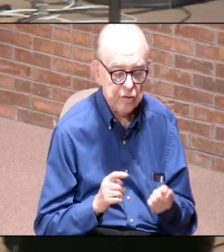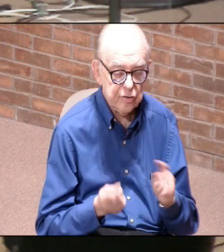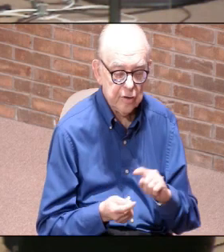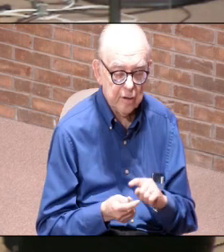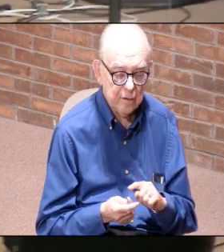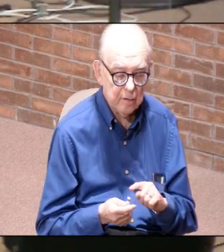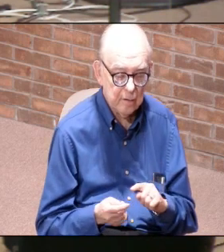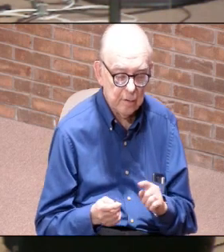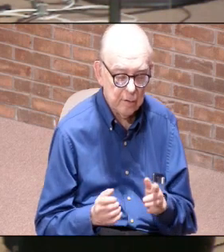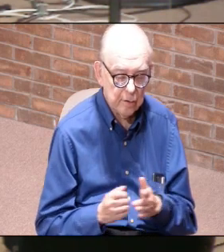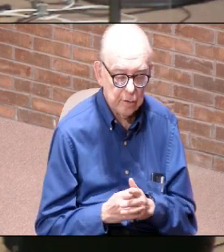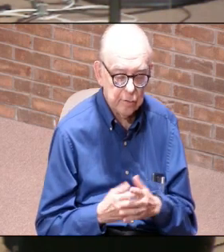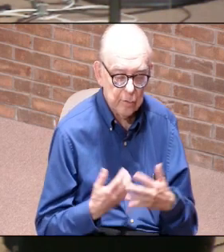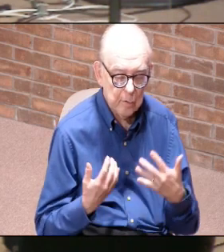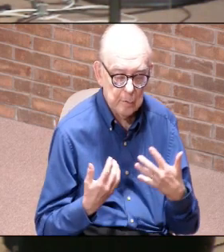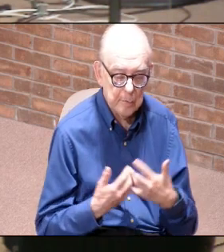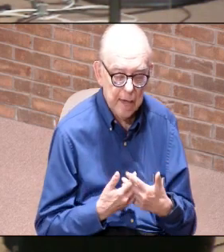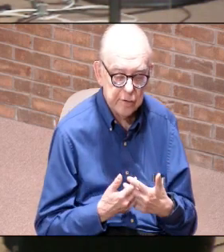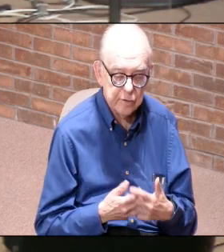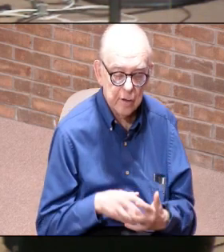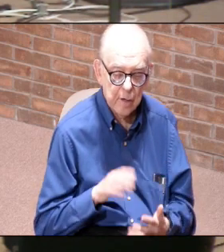to fit their need.